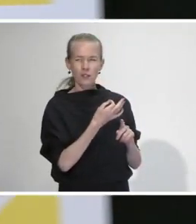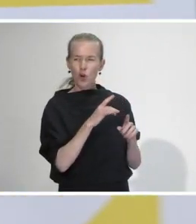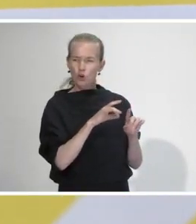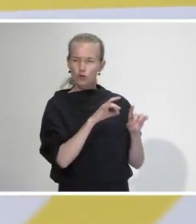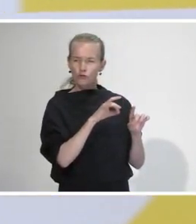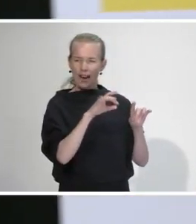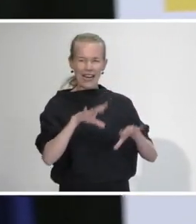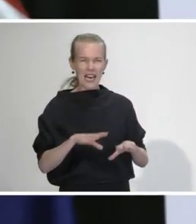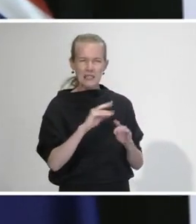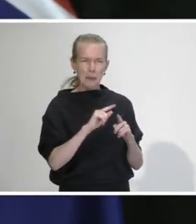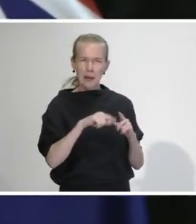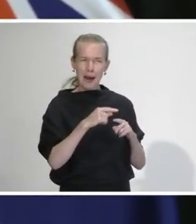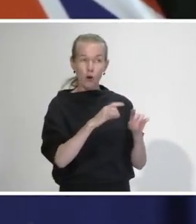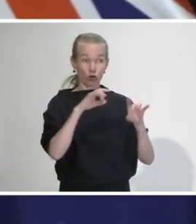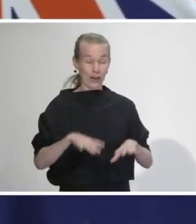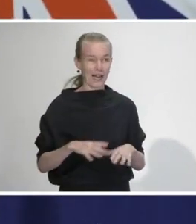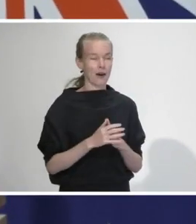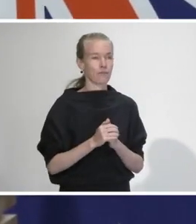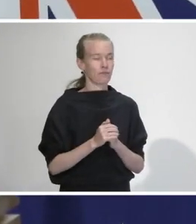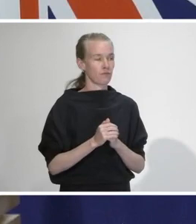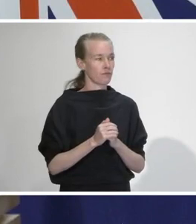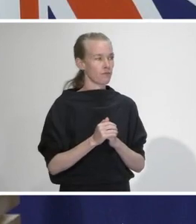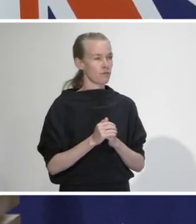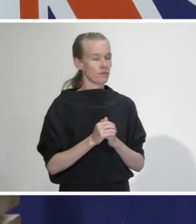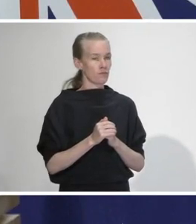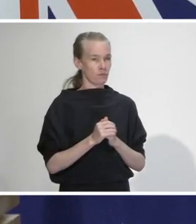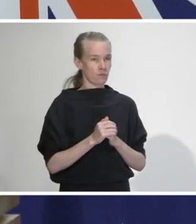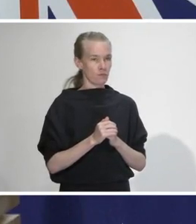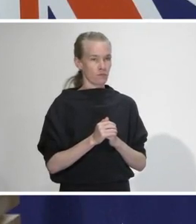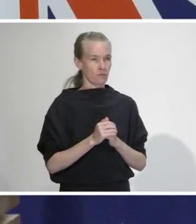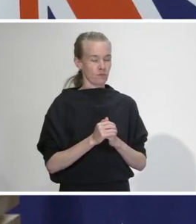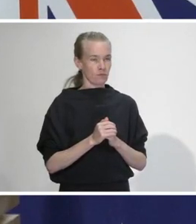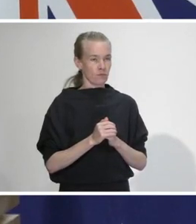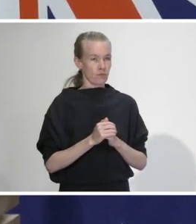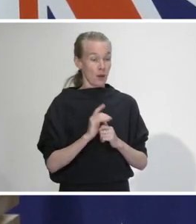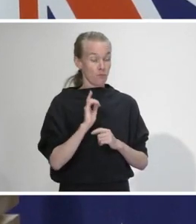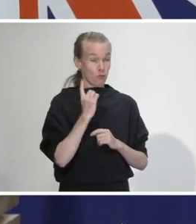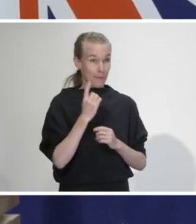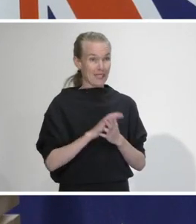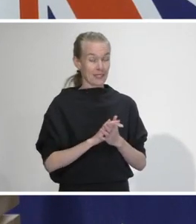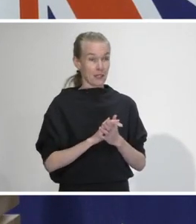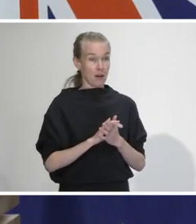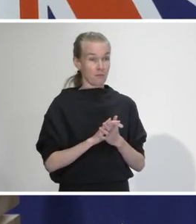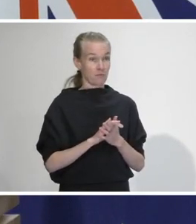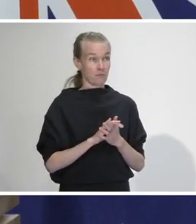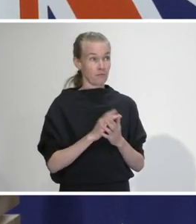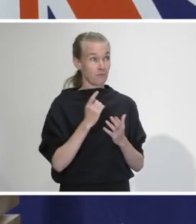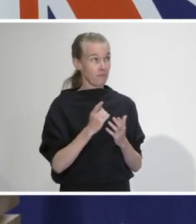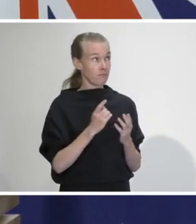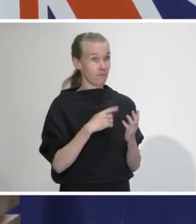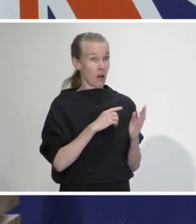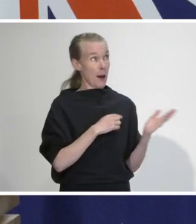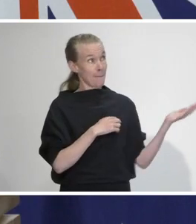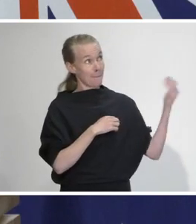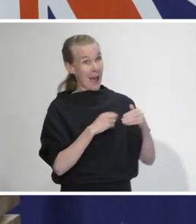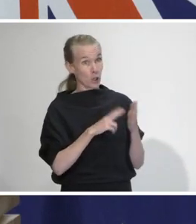background, we essentially are. Everyone who now comes into the New Zealand border must go into a hotel that is being provided